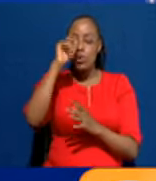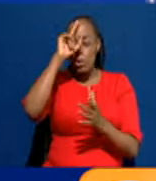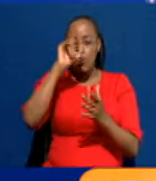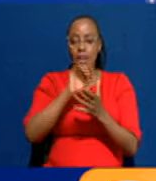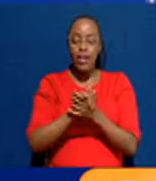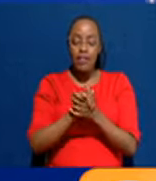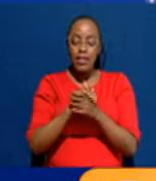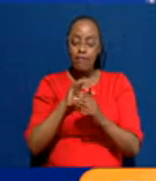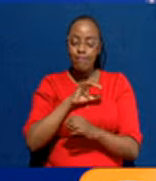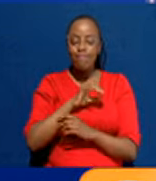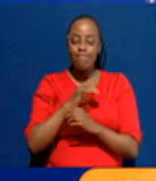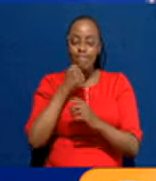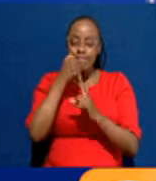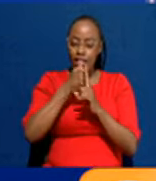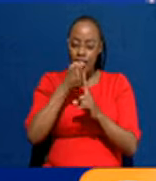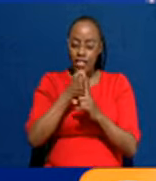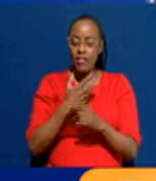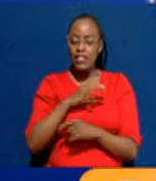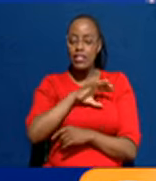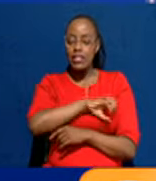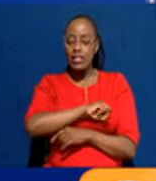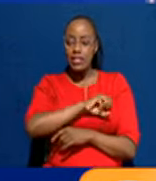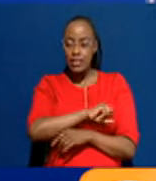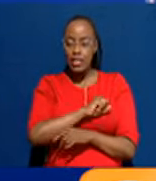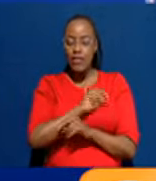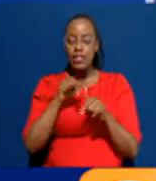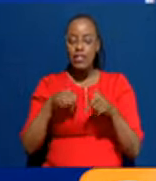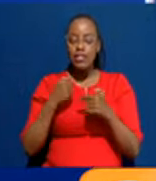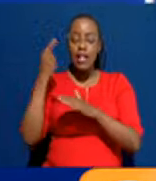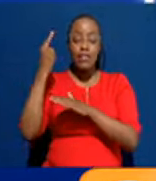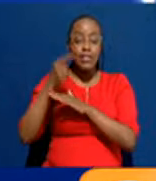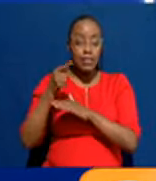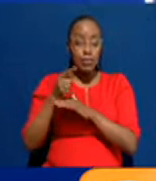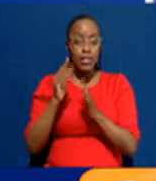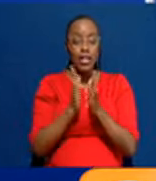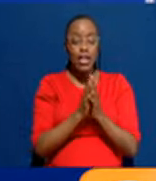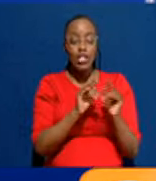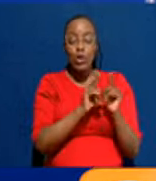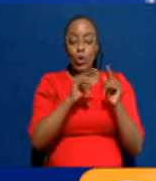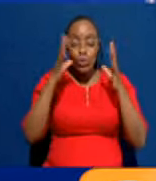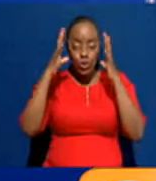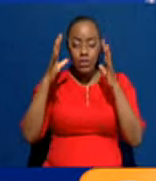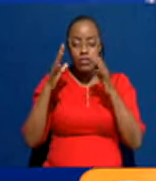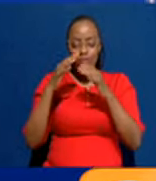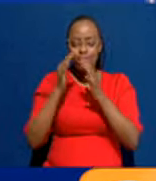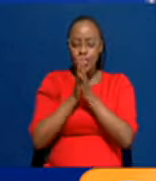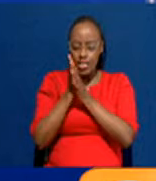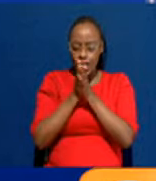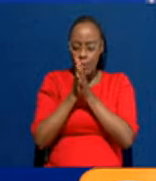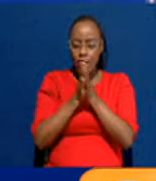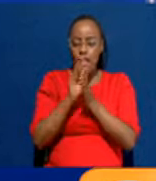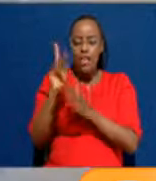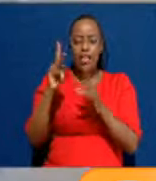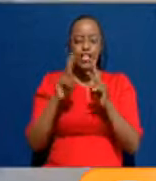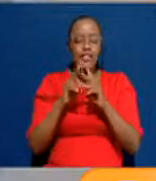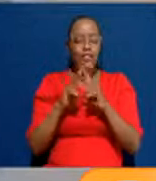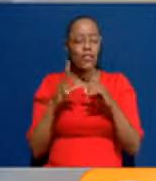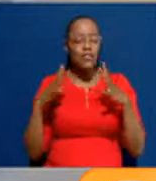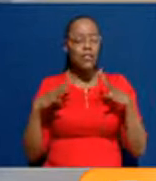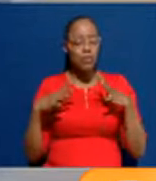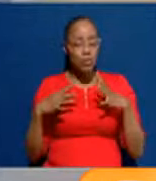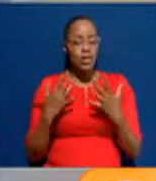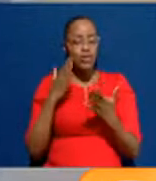in persistence, resilience, self-discipline and determination. Kenya is proud. Thank